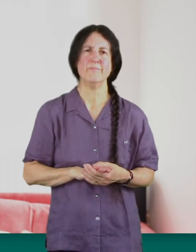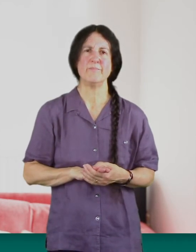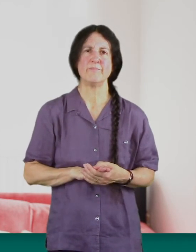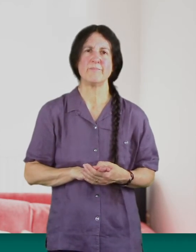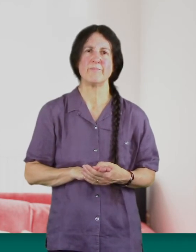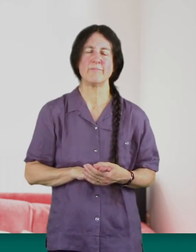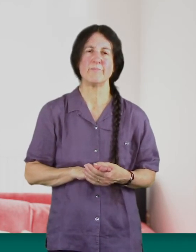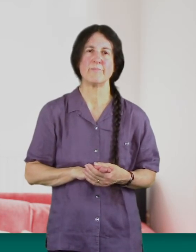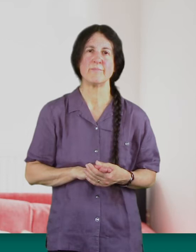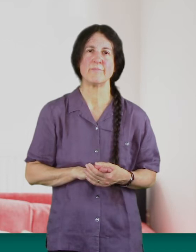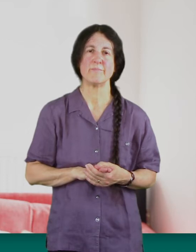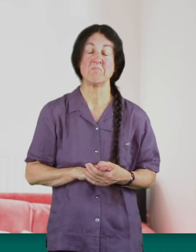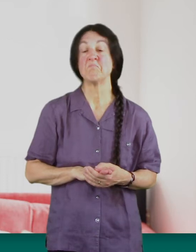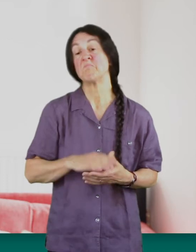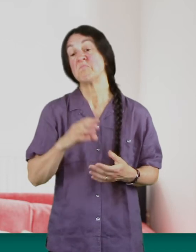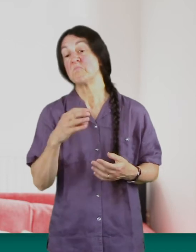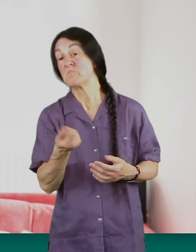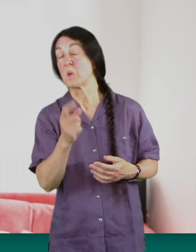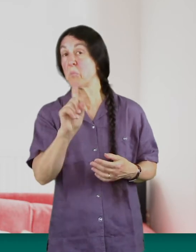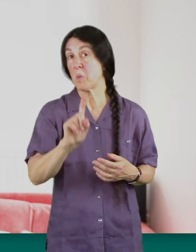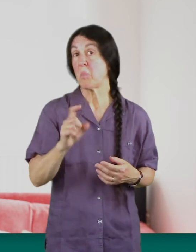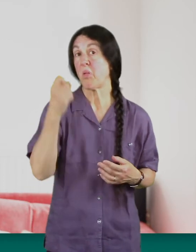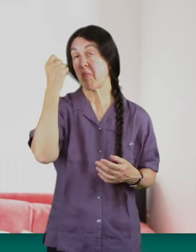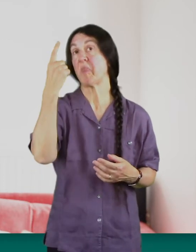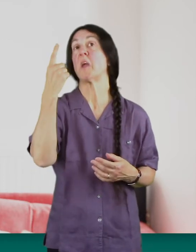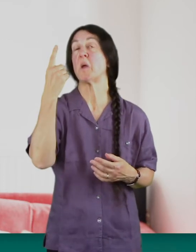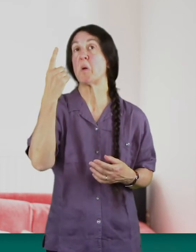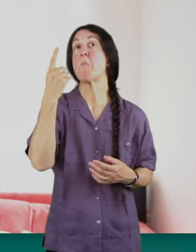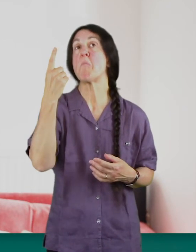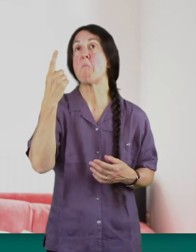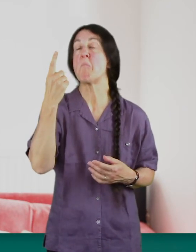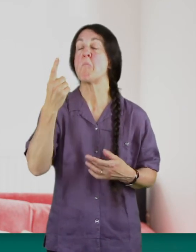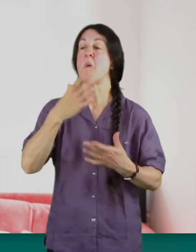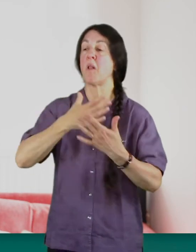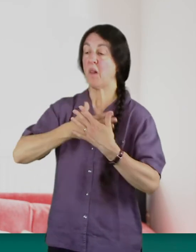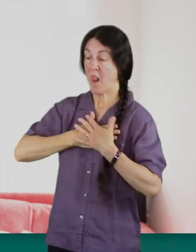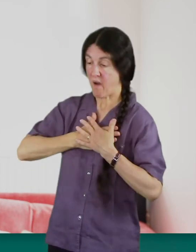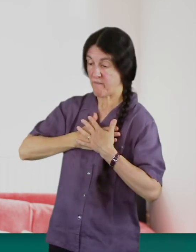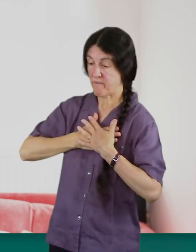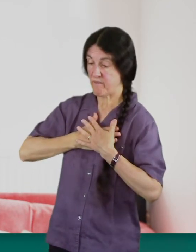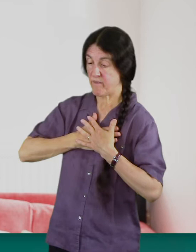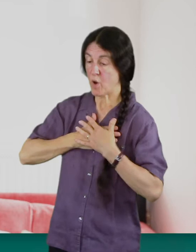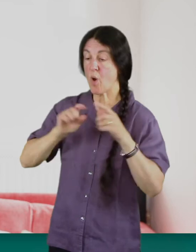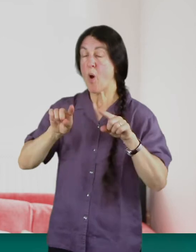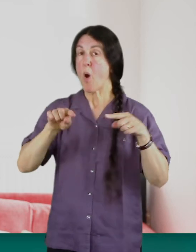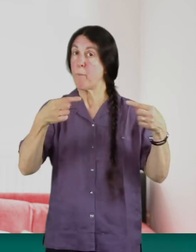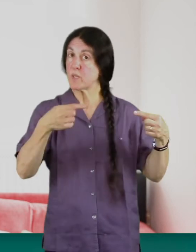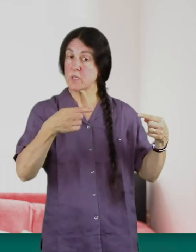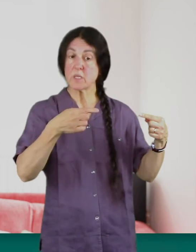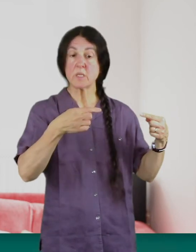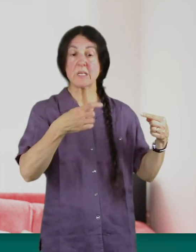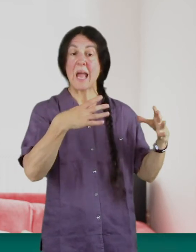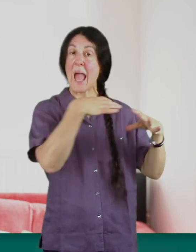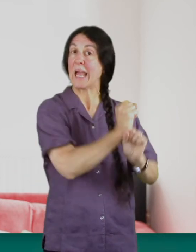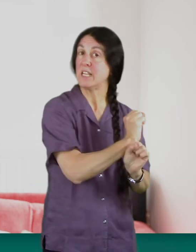academic wisdom in the world that says that the opposite of love is not hate, as most of us automatically think.